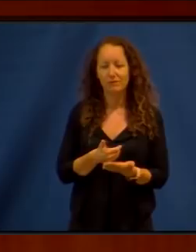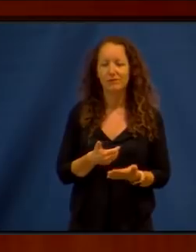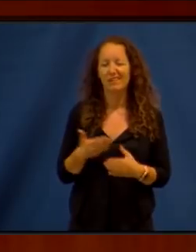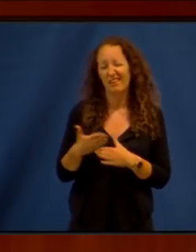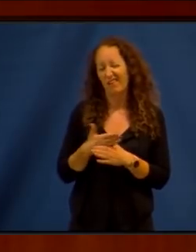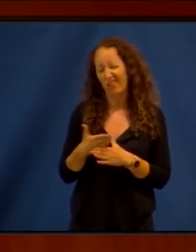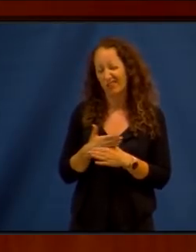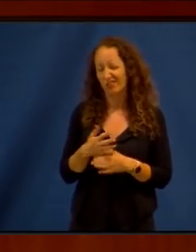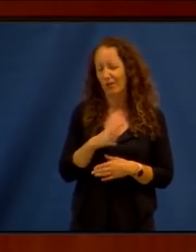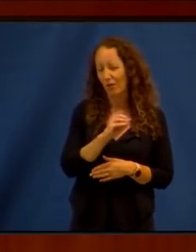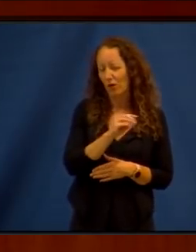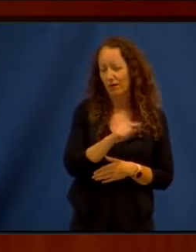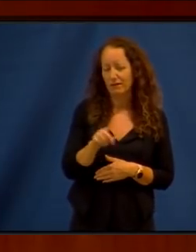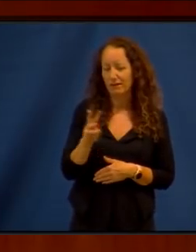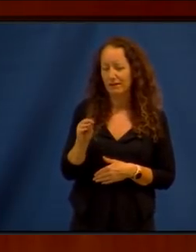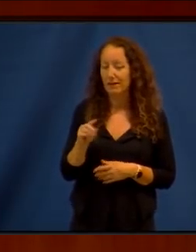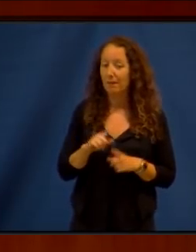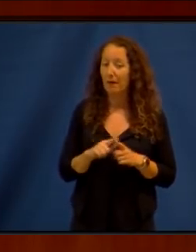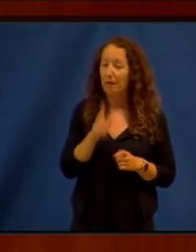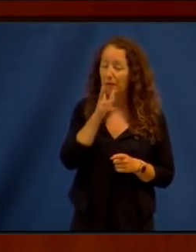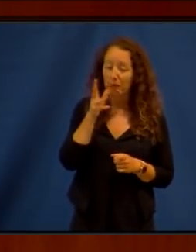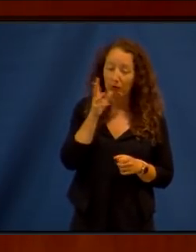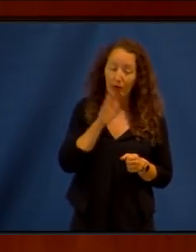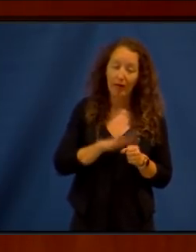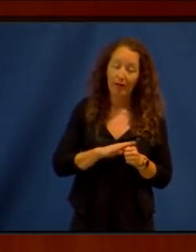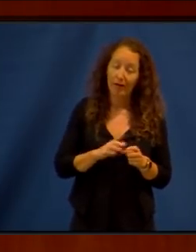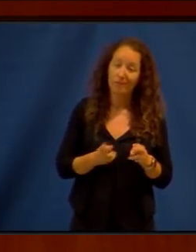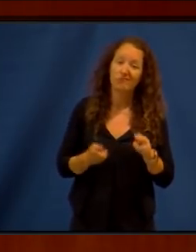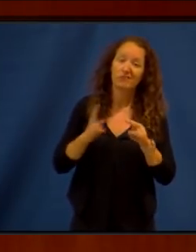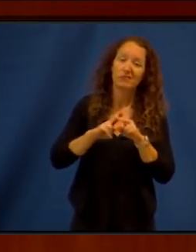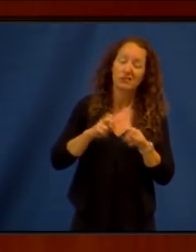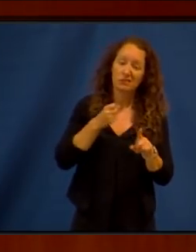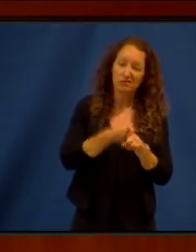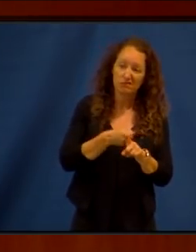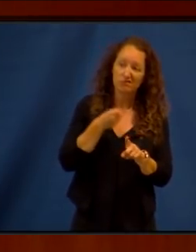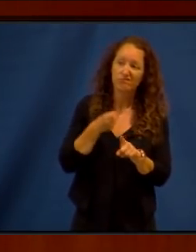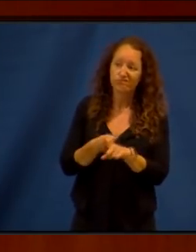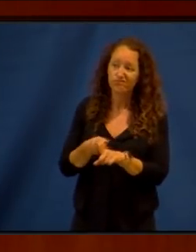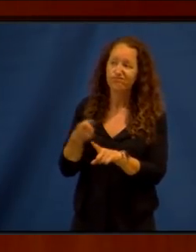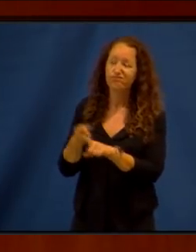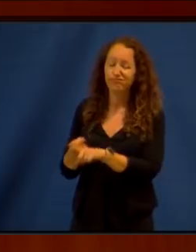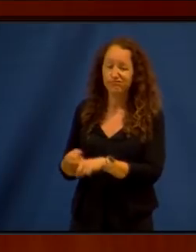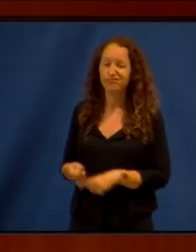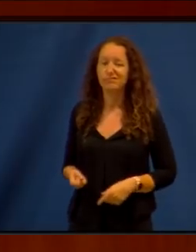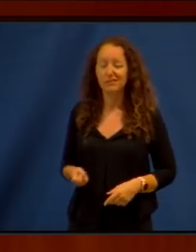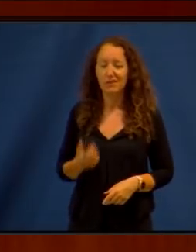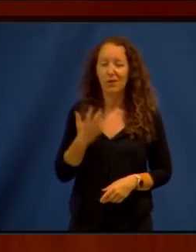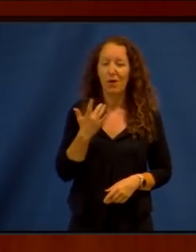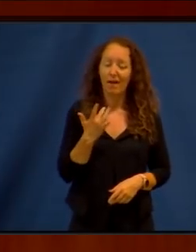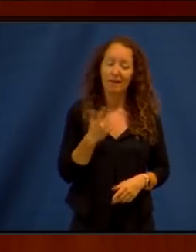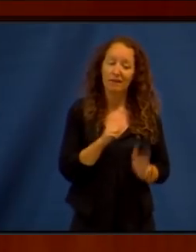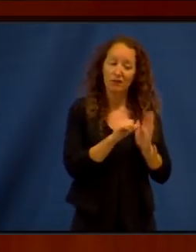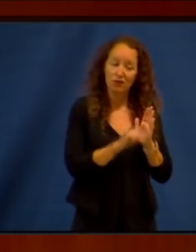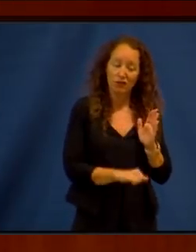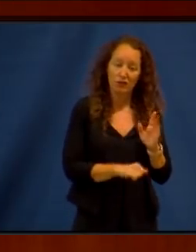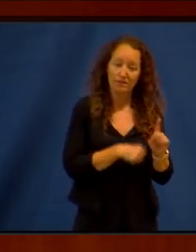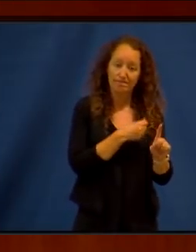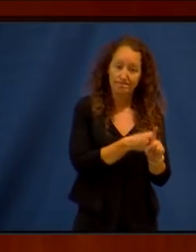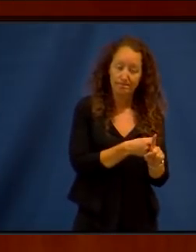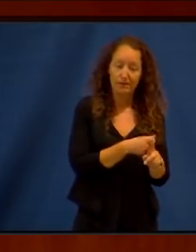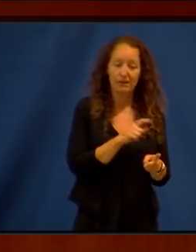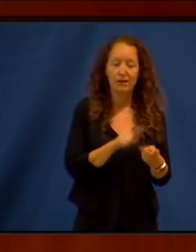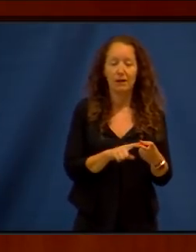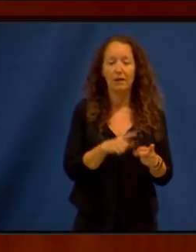are also being impacted even more so, because it's not just the surgical volume that's impacting them. There's also the secondary volumes that are the